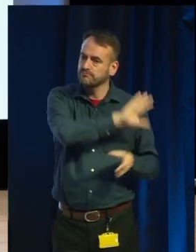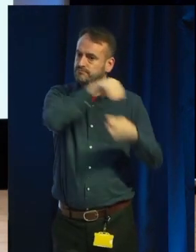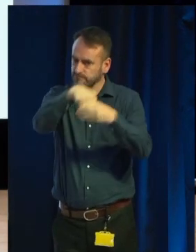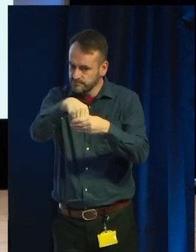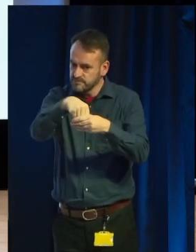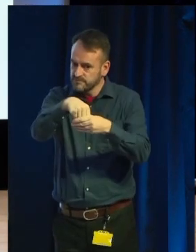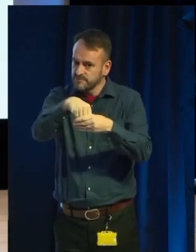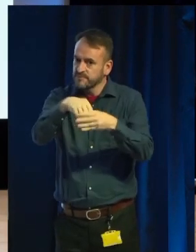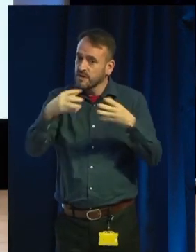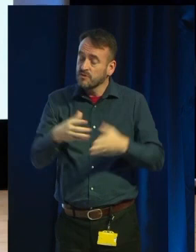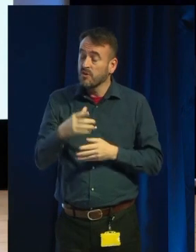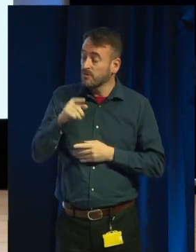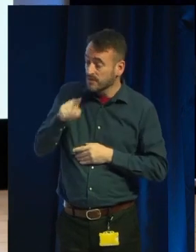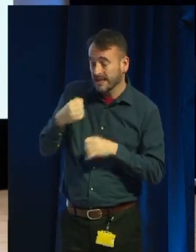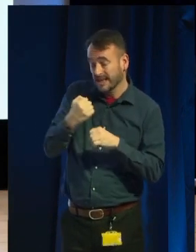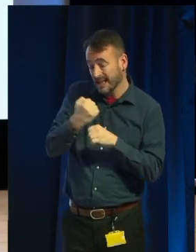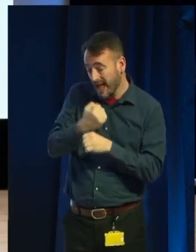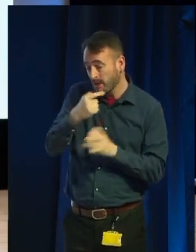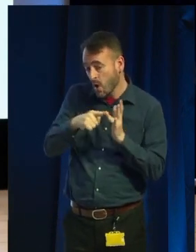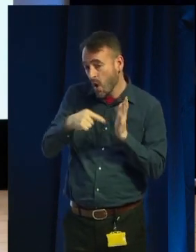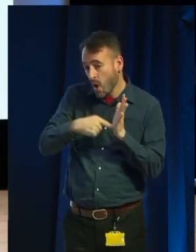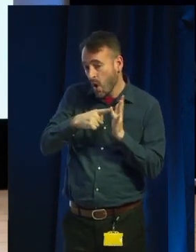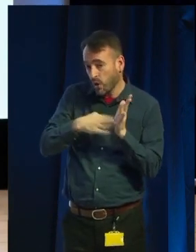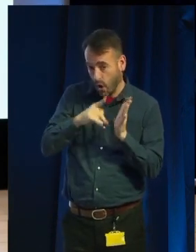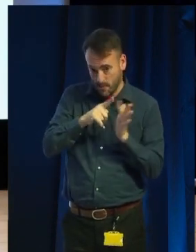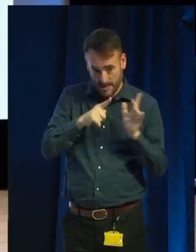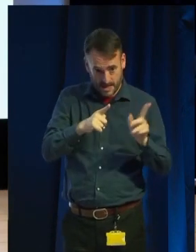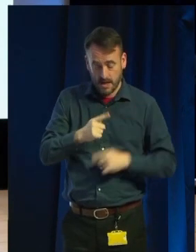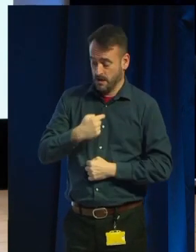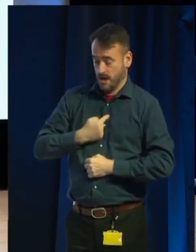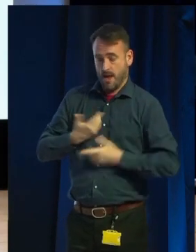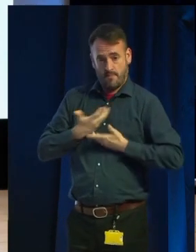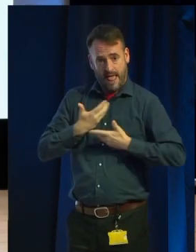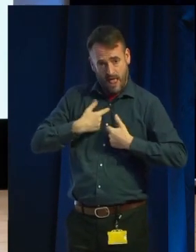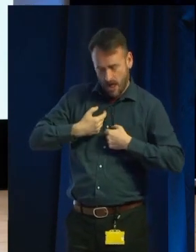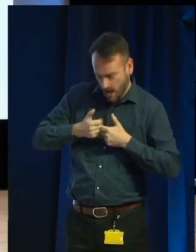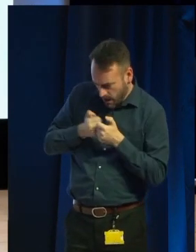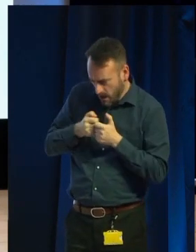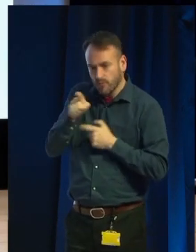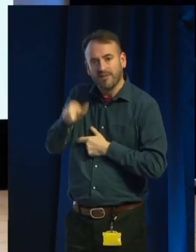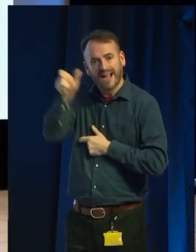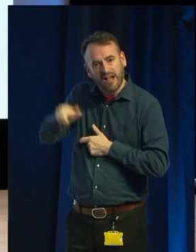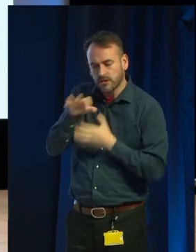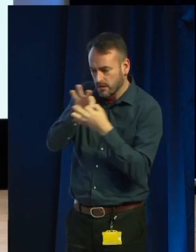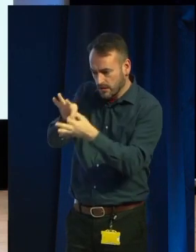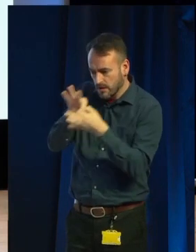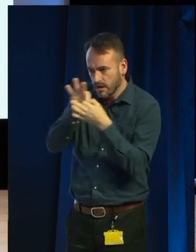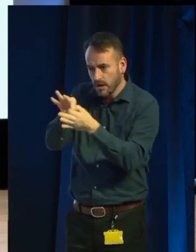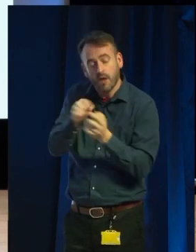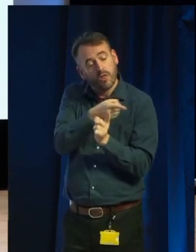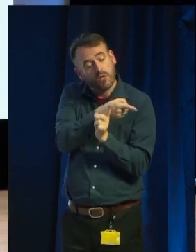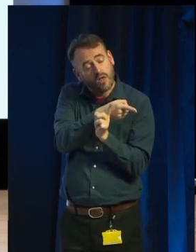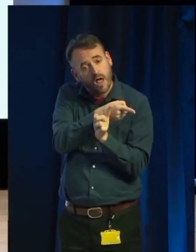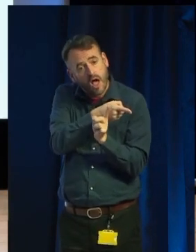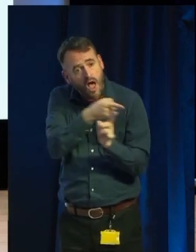Otome game, the player character can't interact as much with all the vampire once the